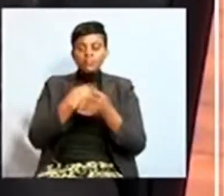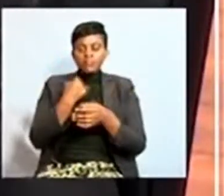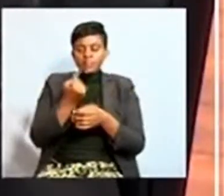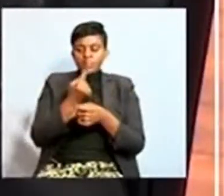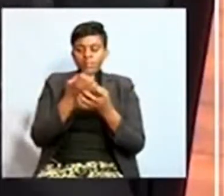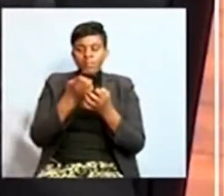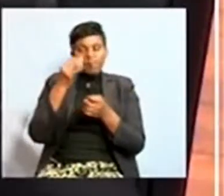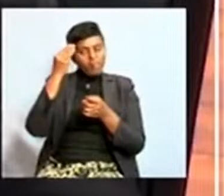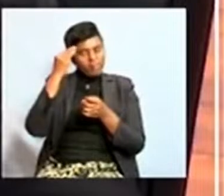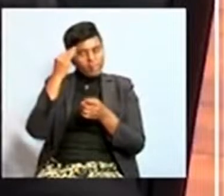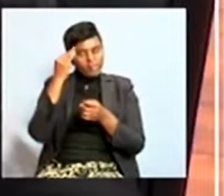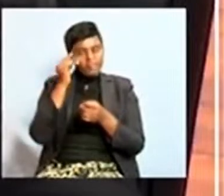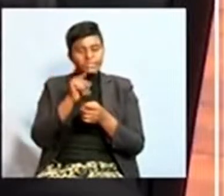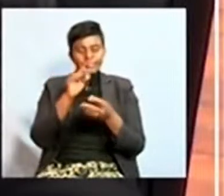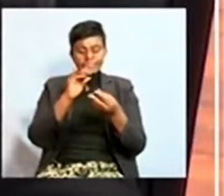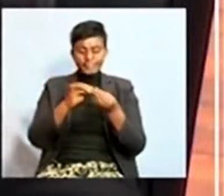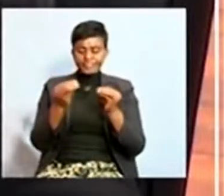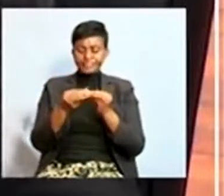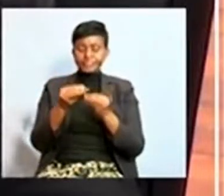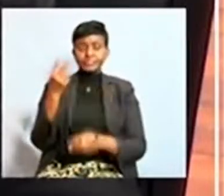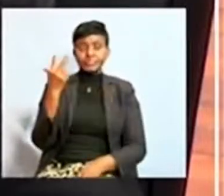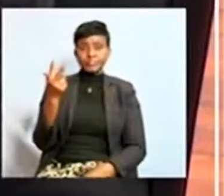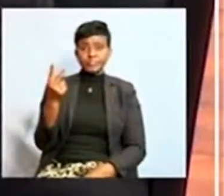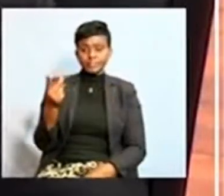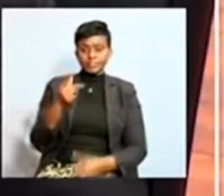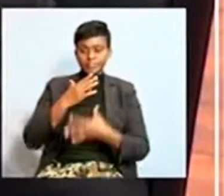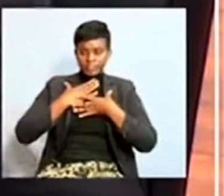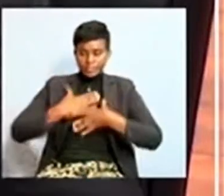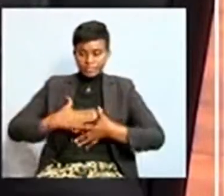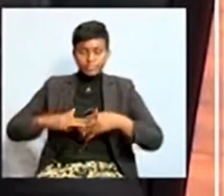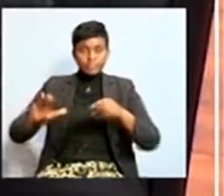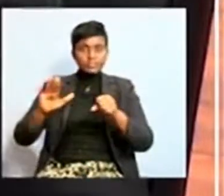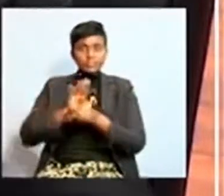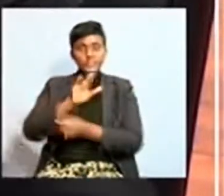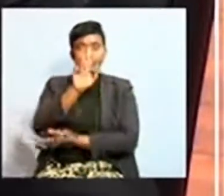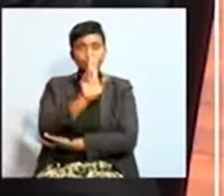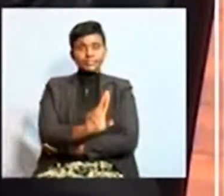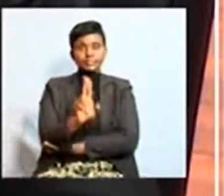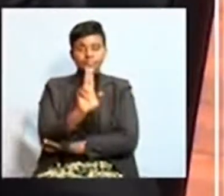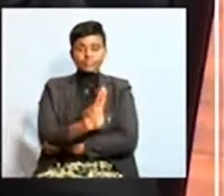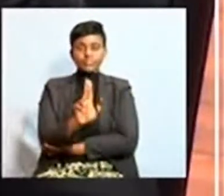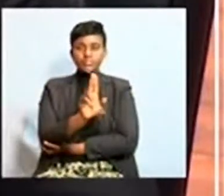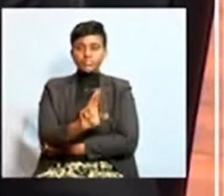out on number 3 on peaceful use of